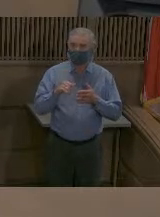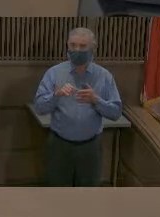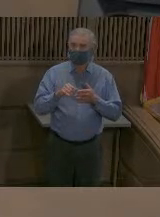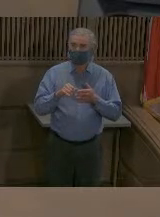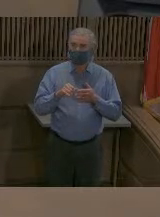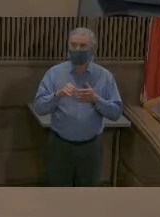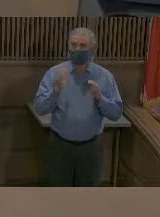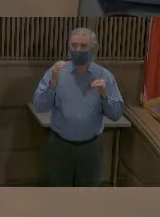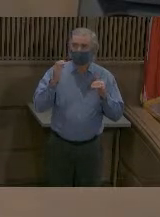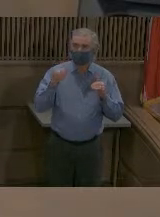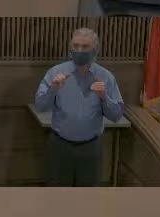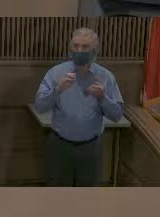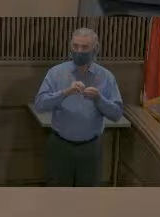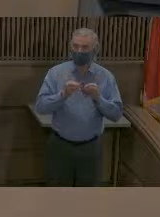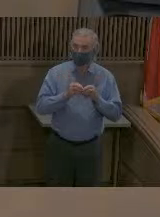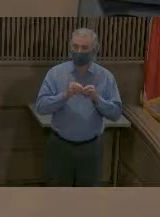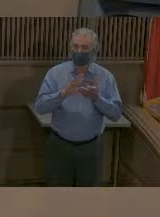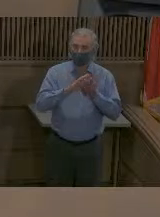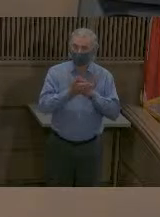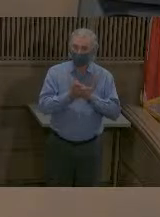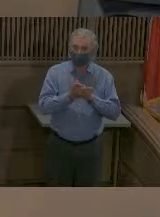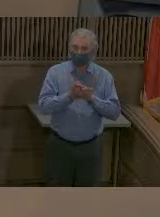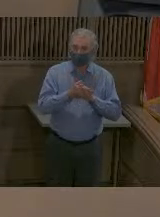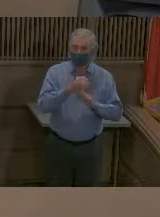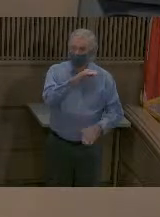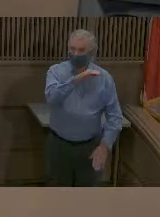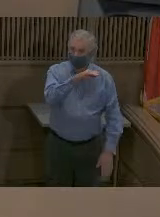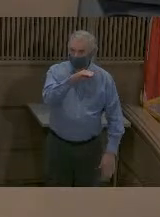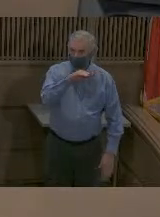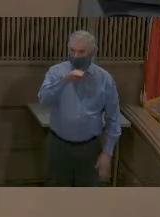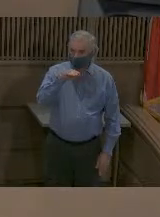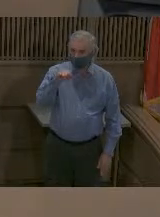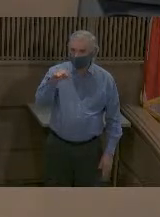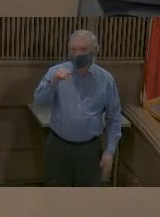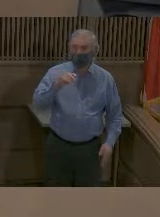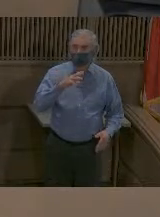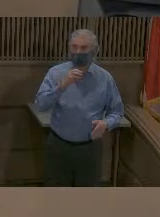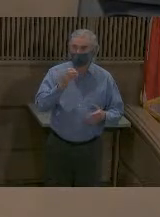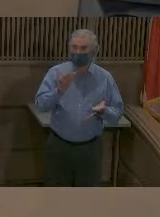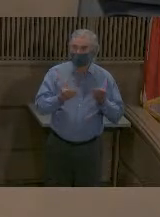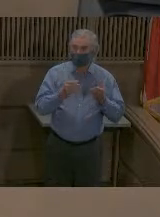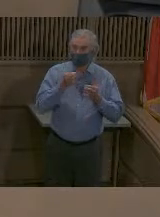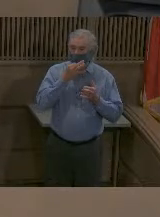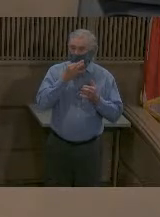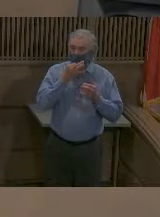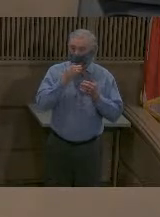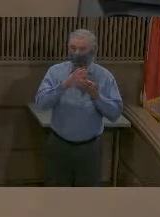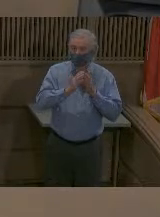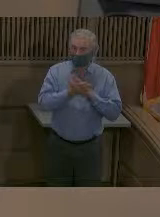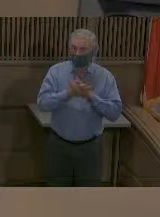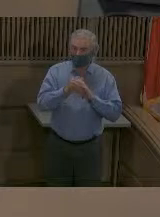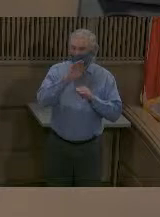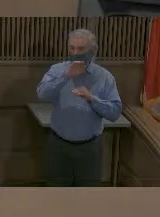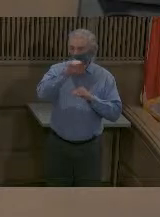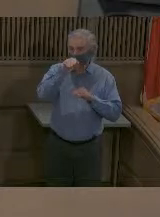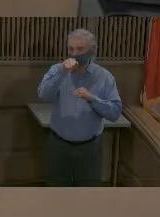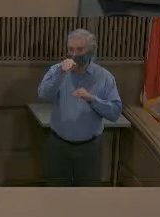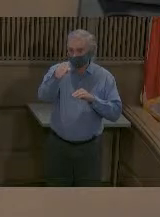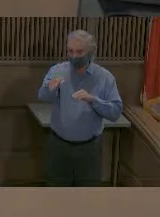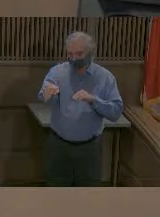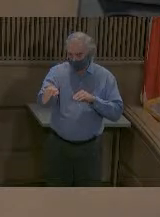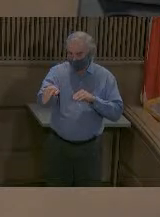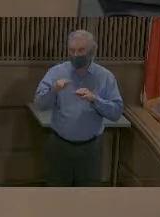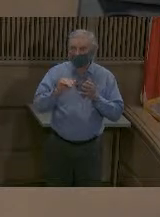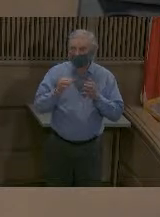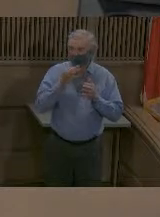to plateau and hopefully see some type of a downturn after the recent holiday periods have caused such a dramatic increase. But